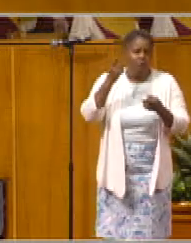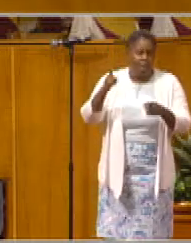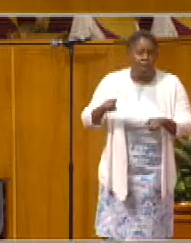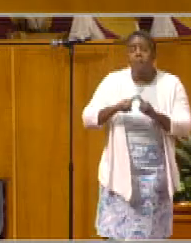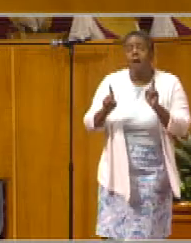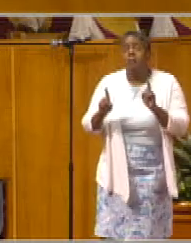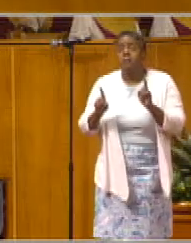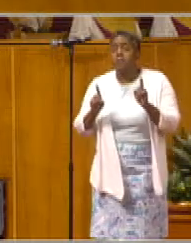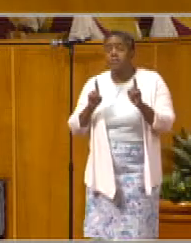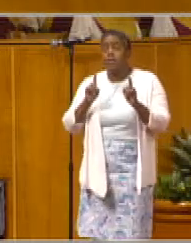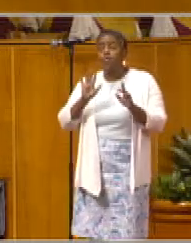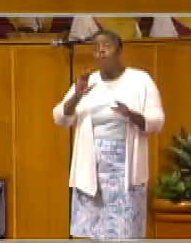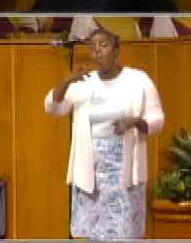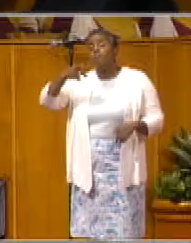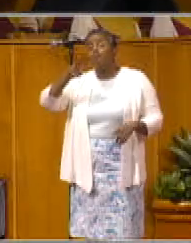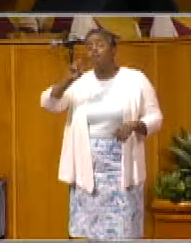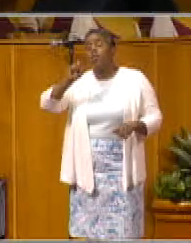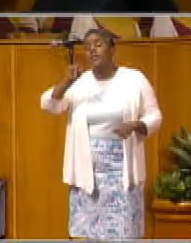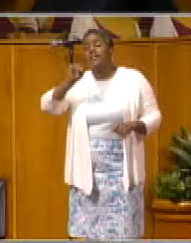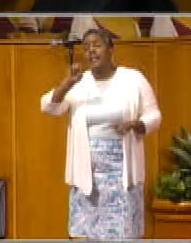but go get your prostate checked.